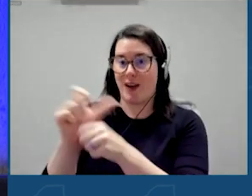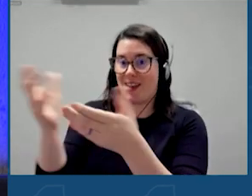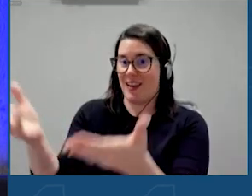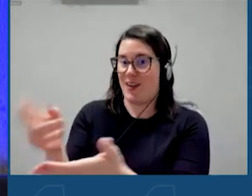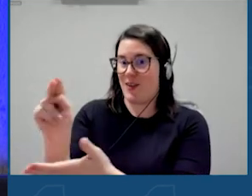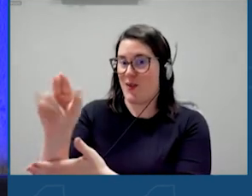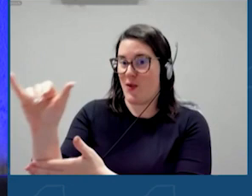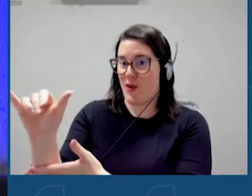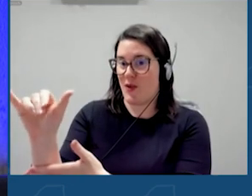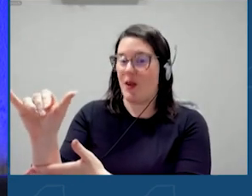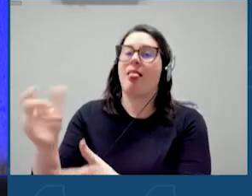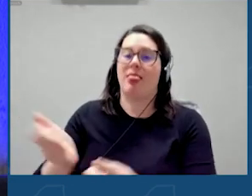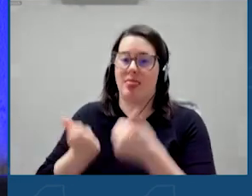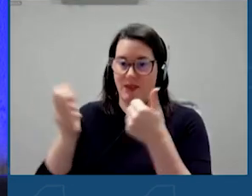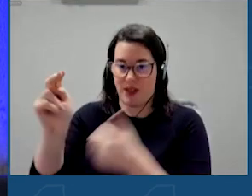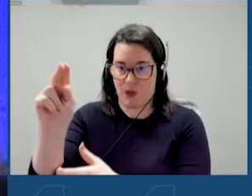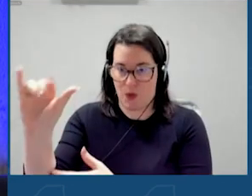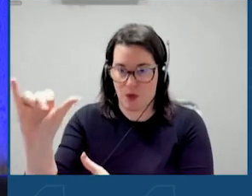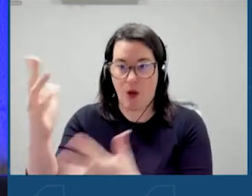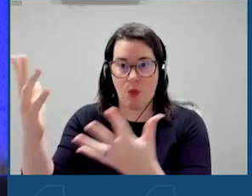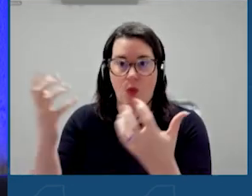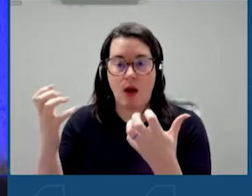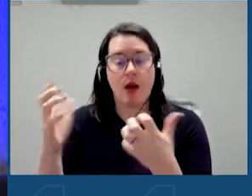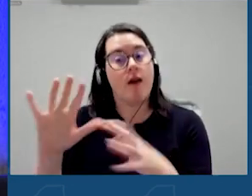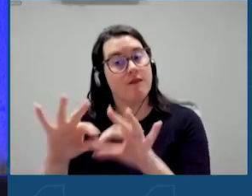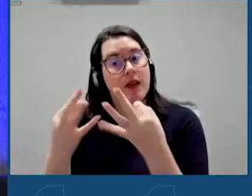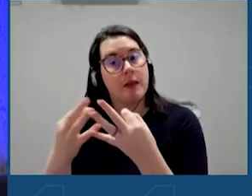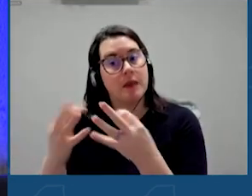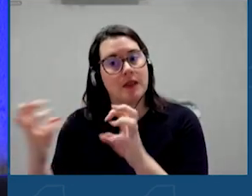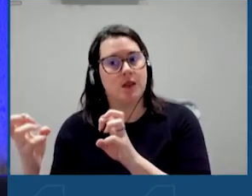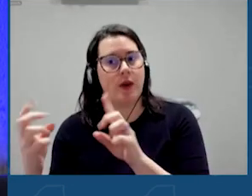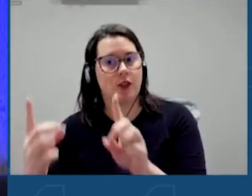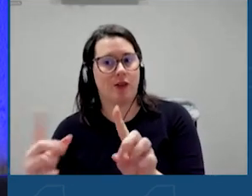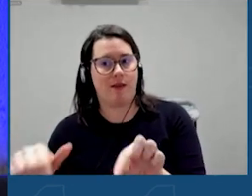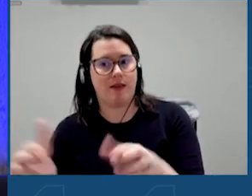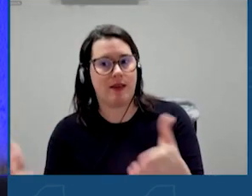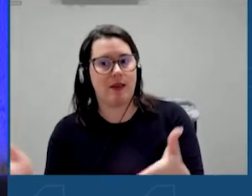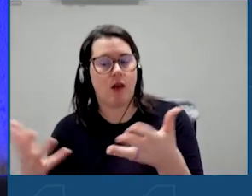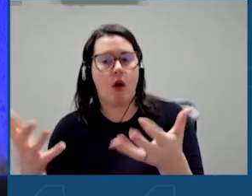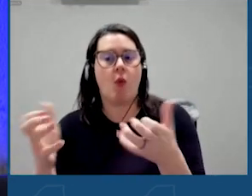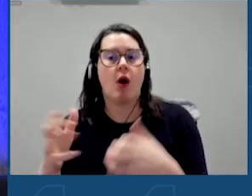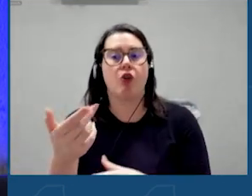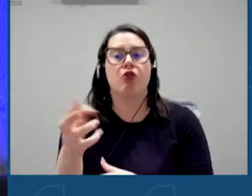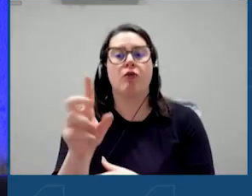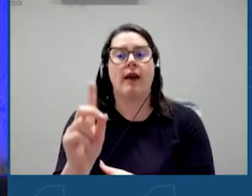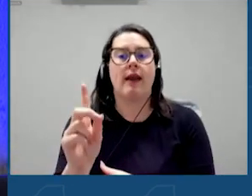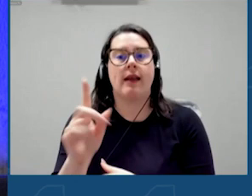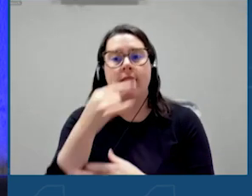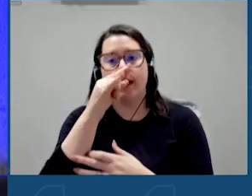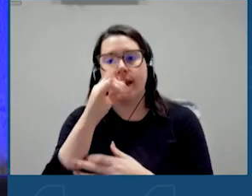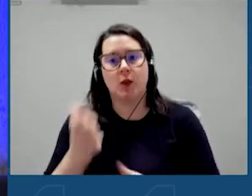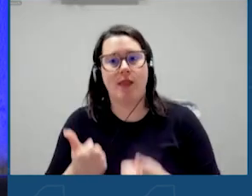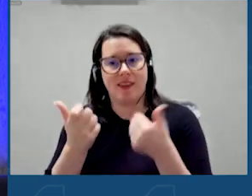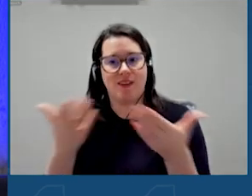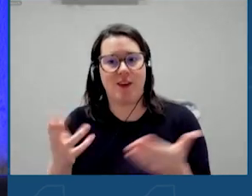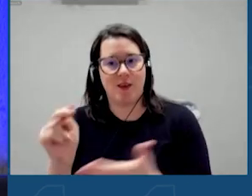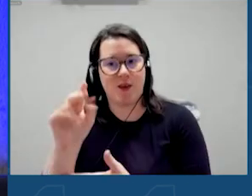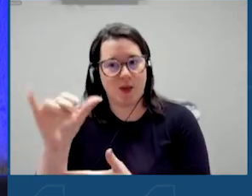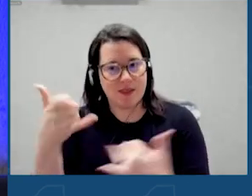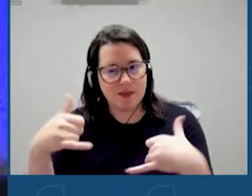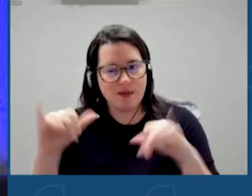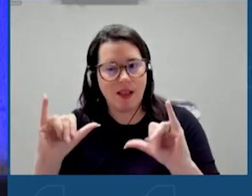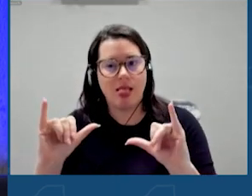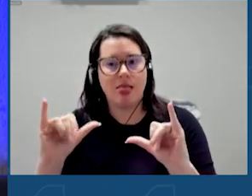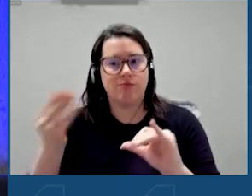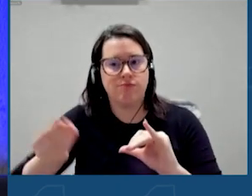living in our state. I want their families to be educated here. I want their grandkids to live here someday as well. So,